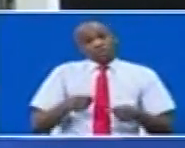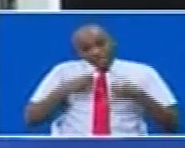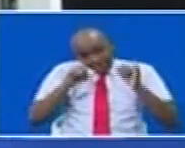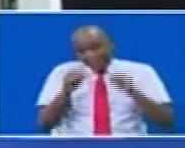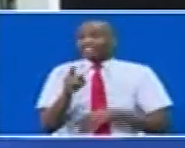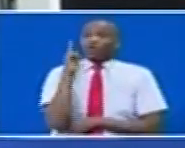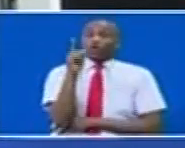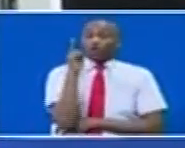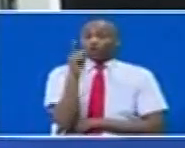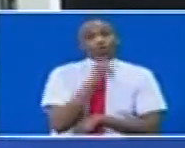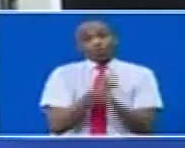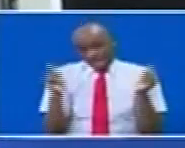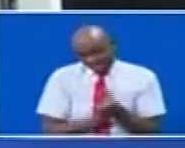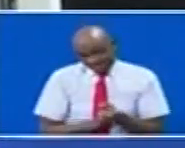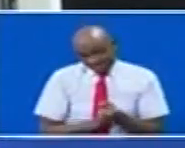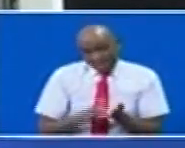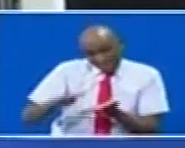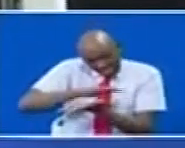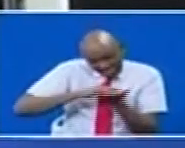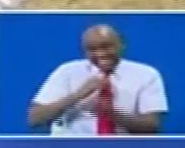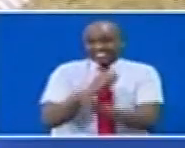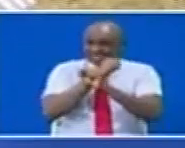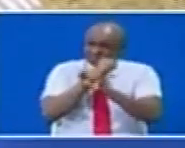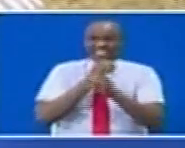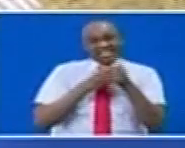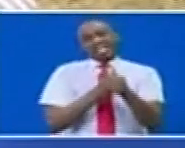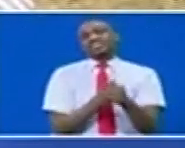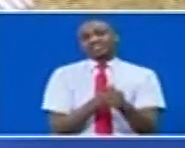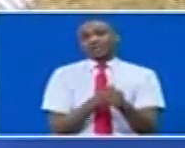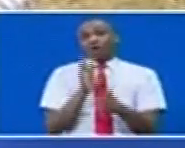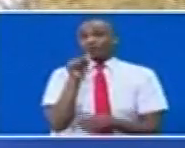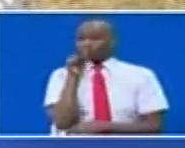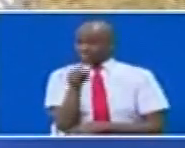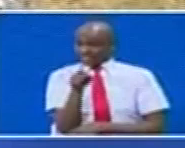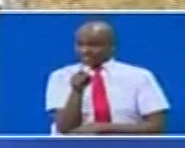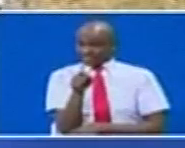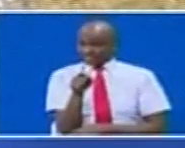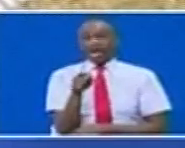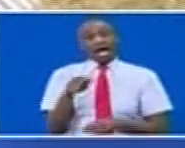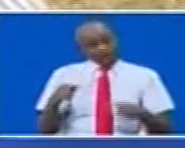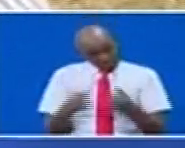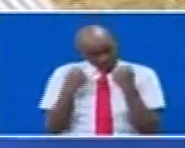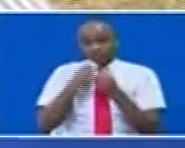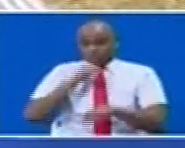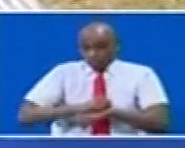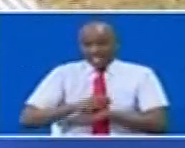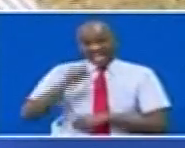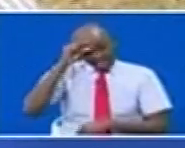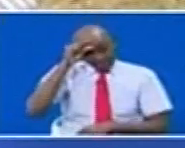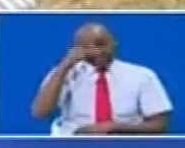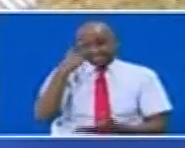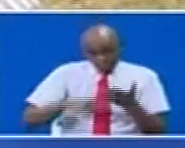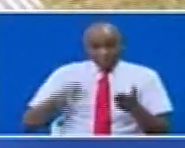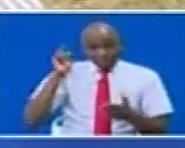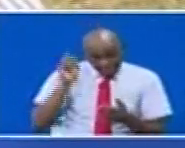that seem to have ignored the basic safety guidelines. Following these recurring fire incidences in schools, the government has been asked to take